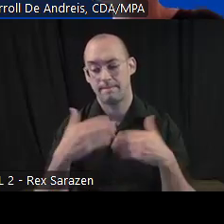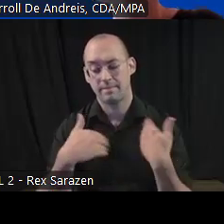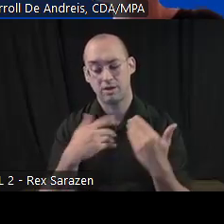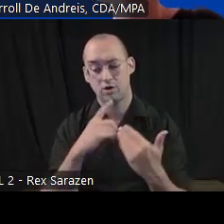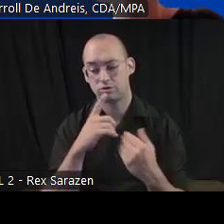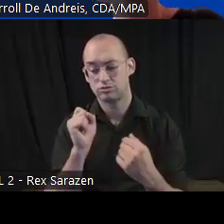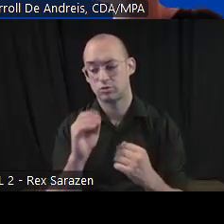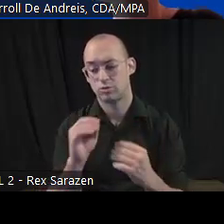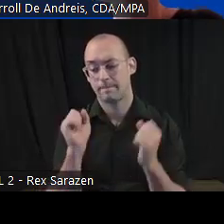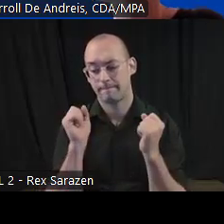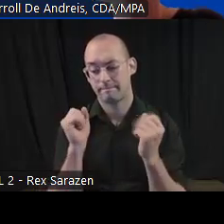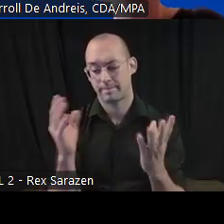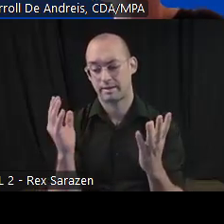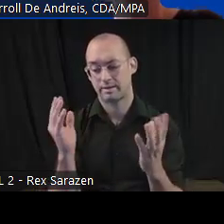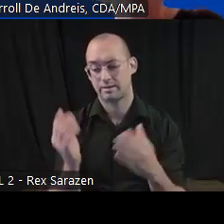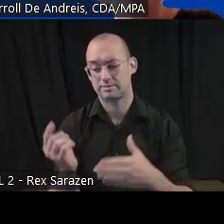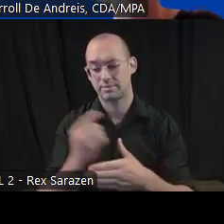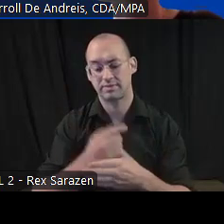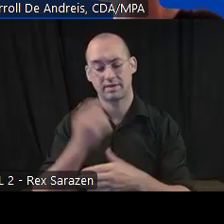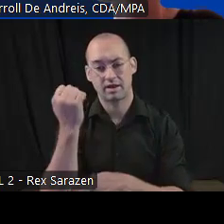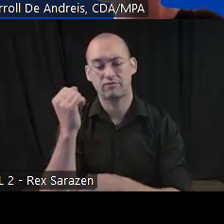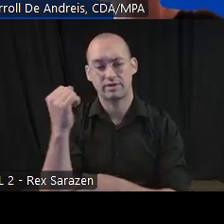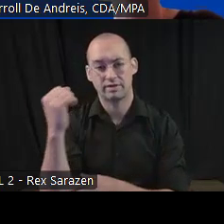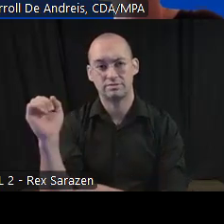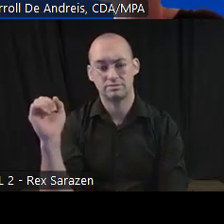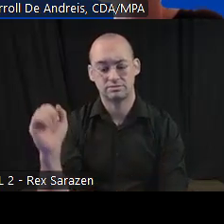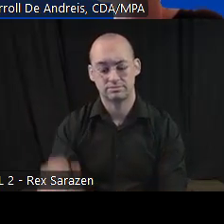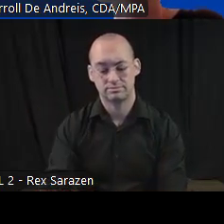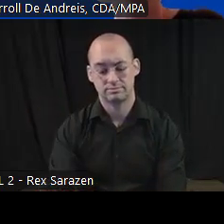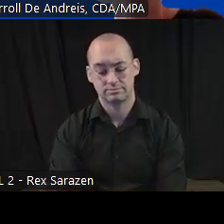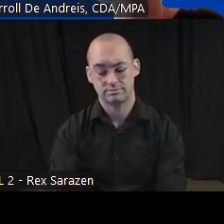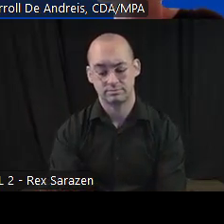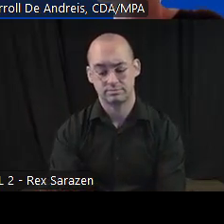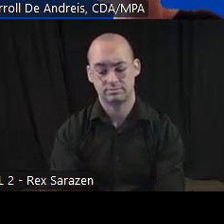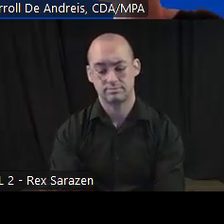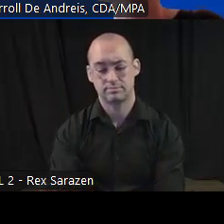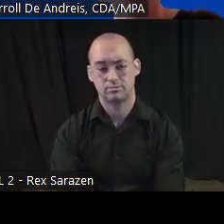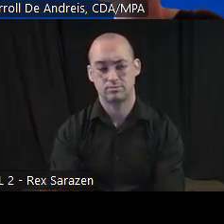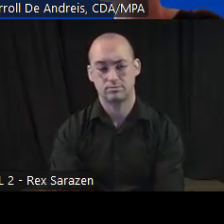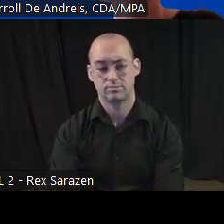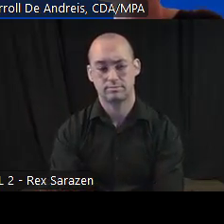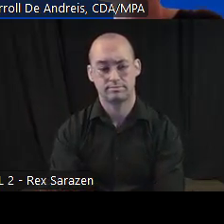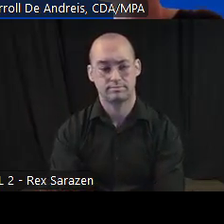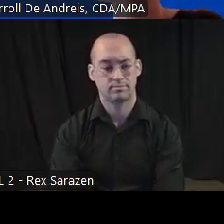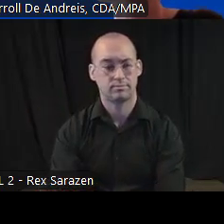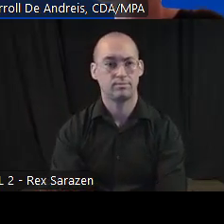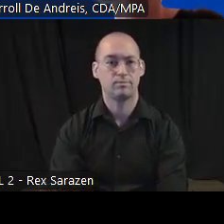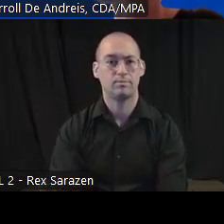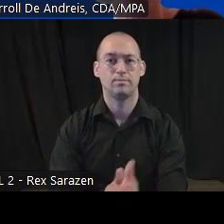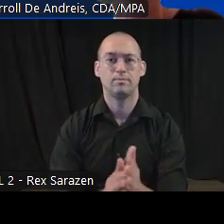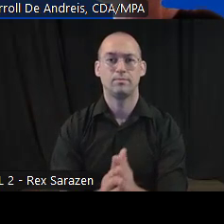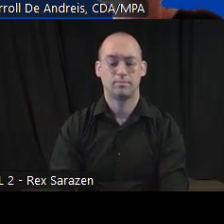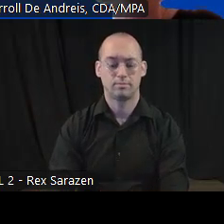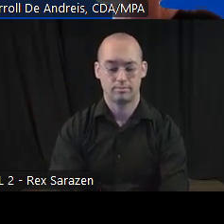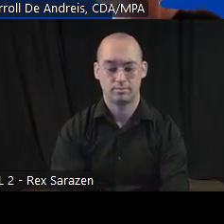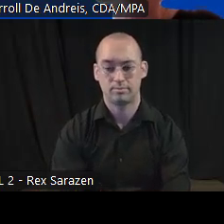many disability advocates and voices that recognize that and who are speaking up,